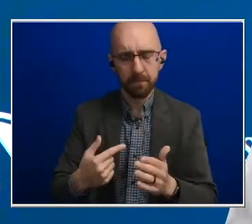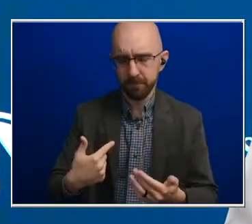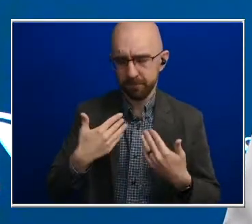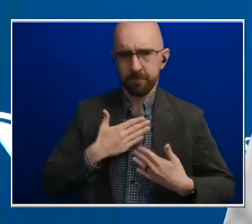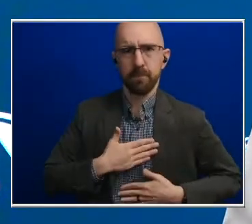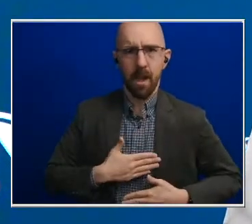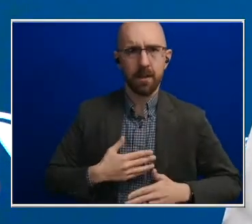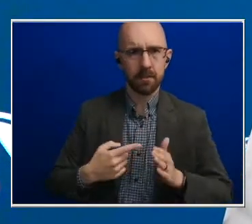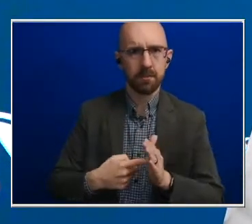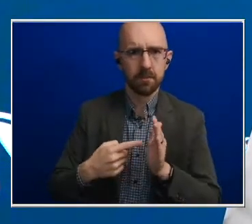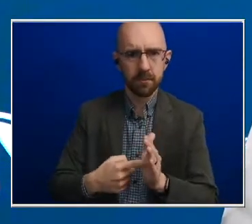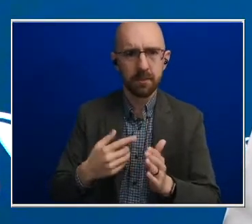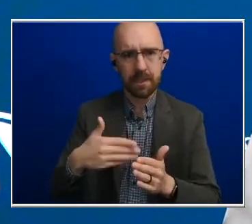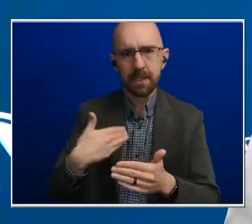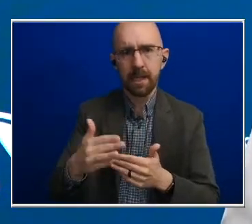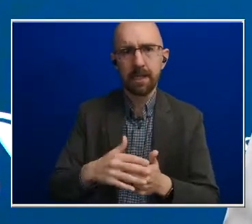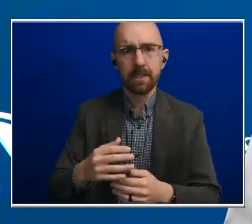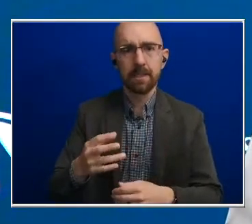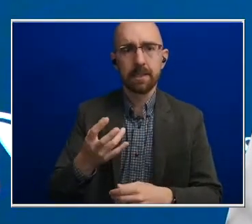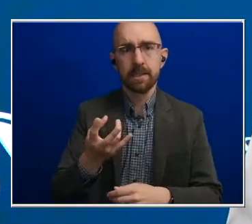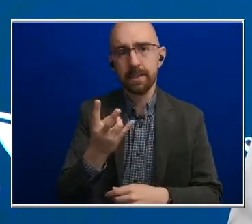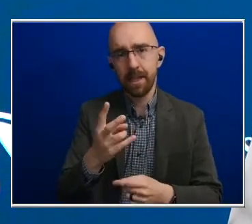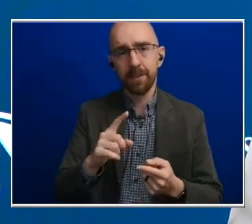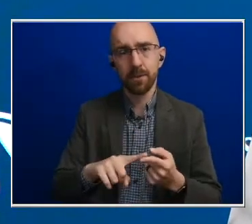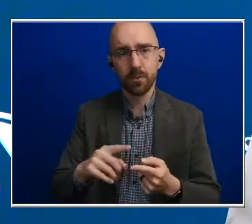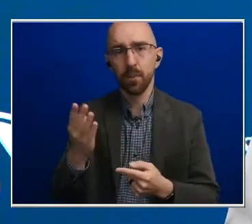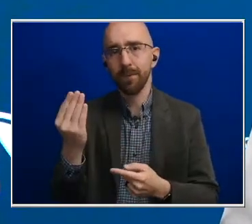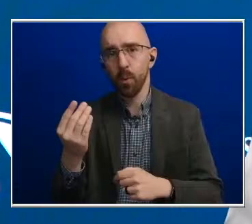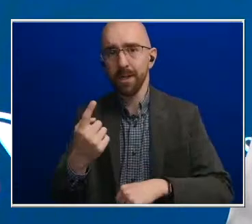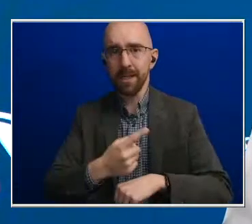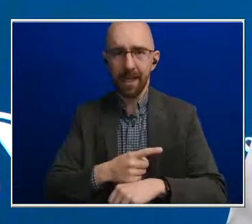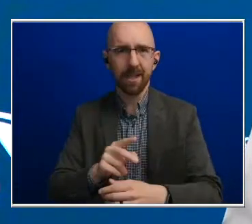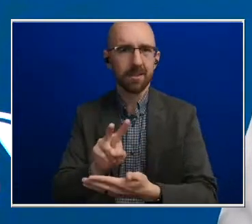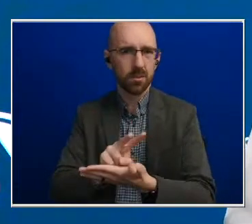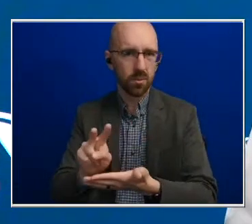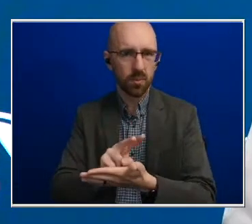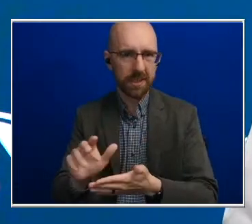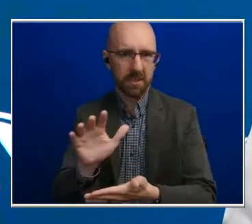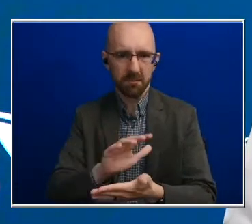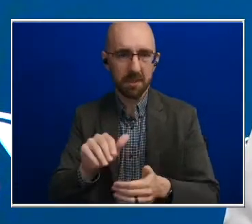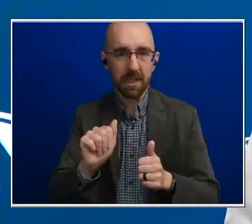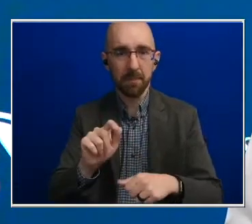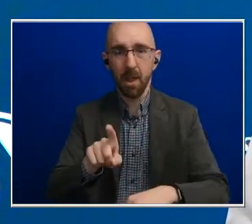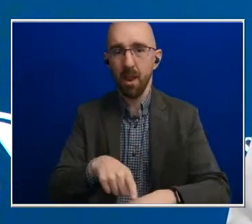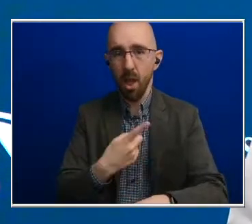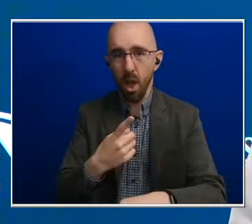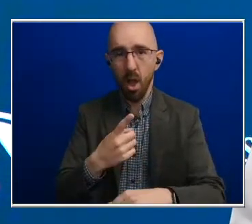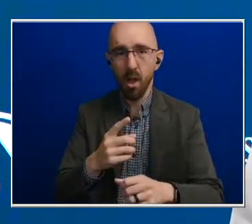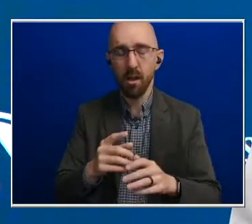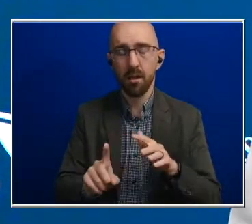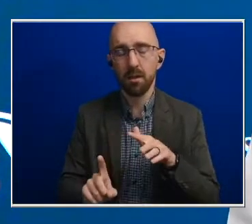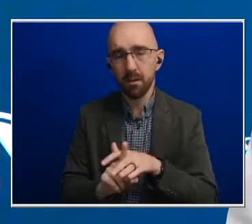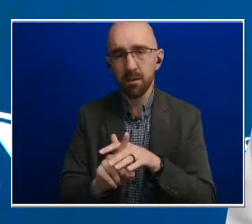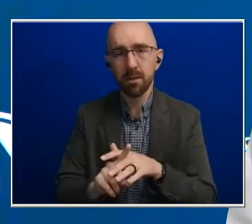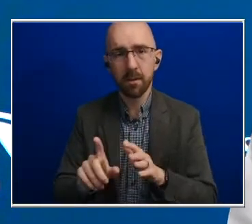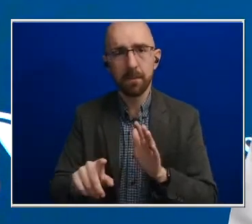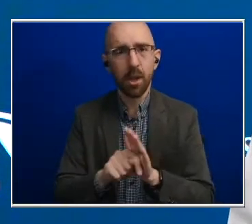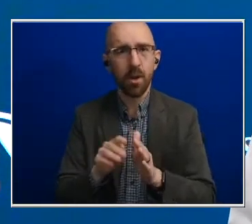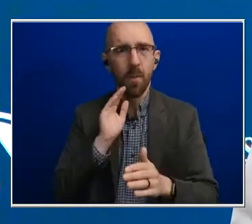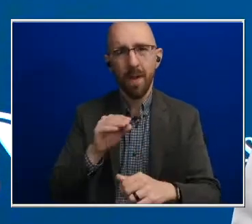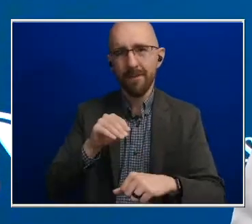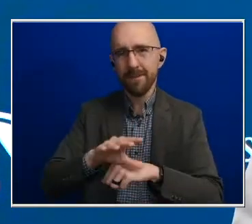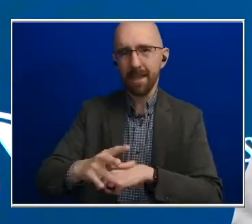7, 10, 14 days. It can have a longer incubation period. It's probably going to be more affecting you within that 7 days or a